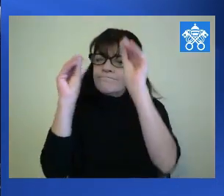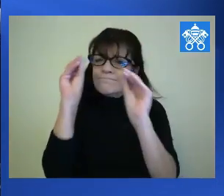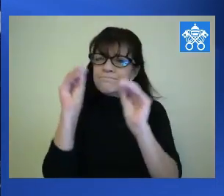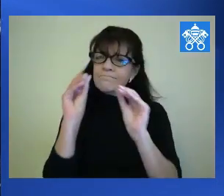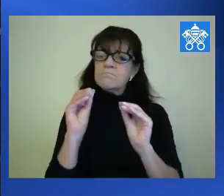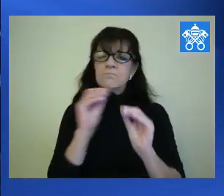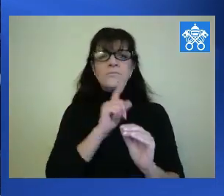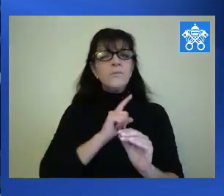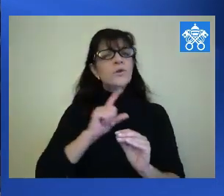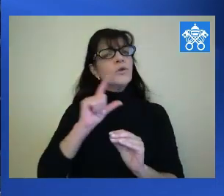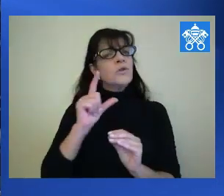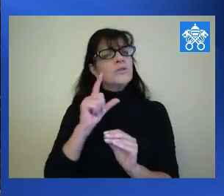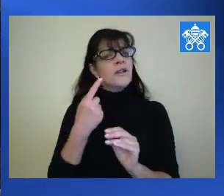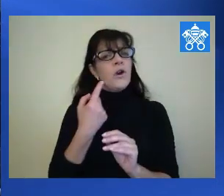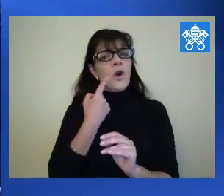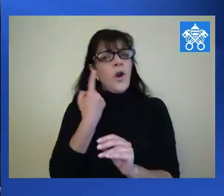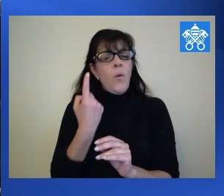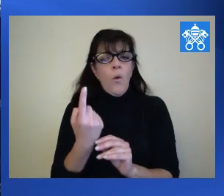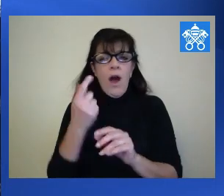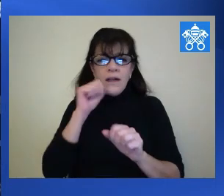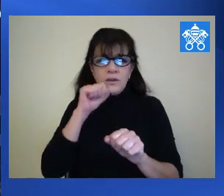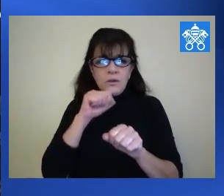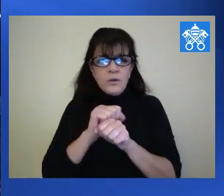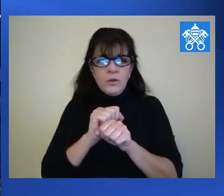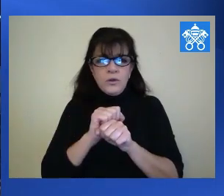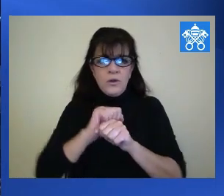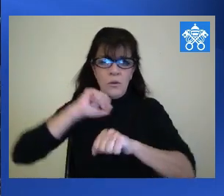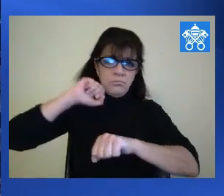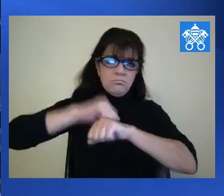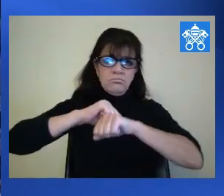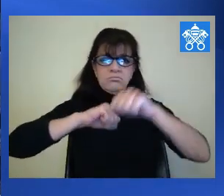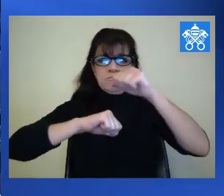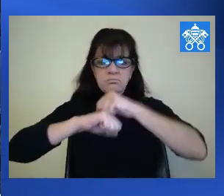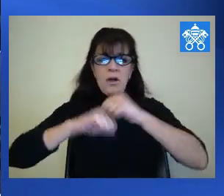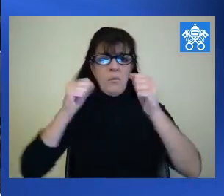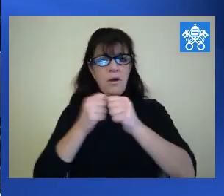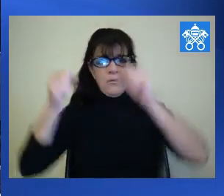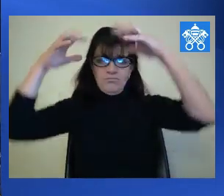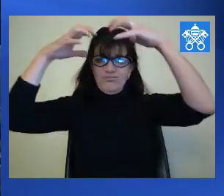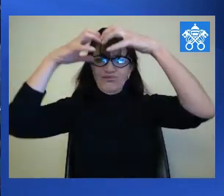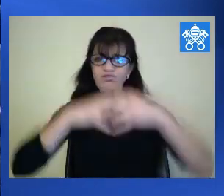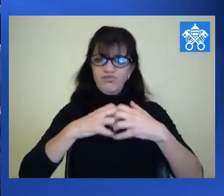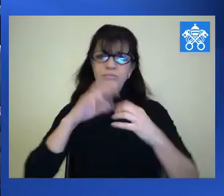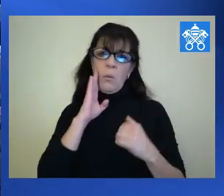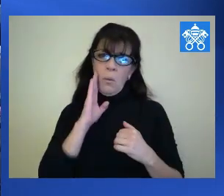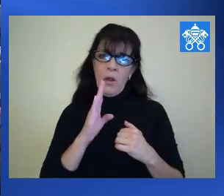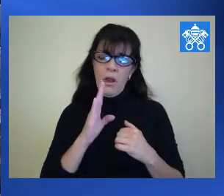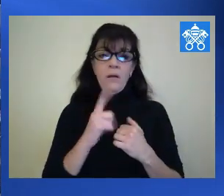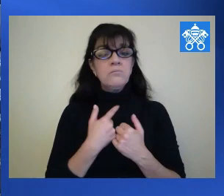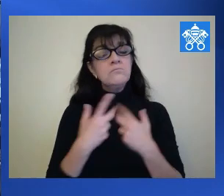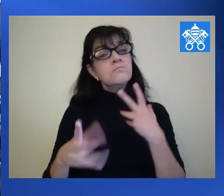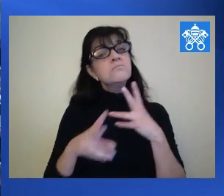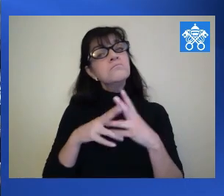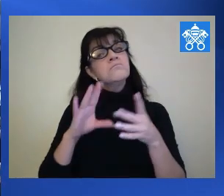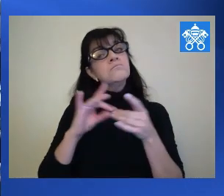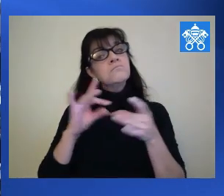the Lord states there will not be left a stone upon another that will not be thrown down.